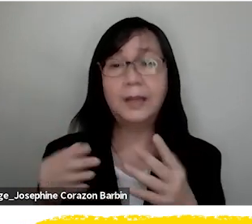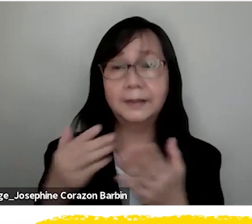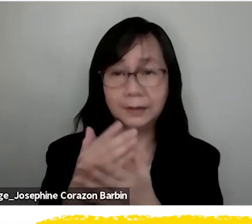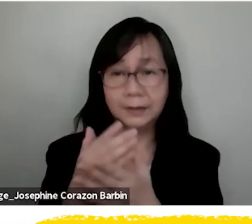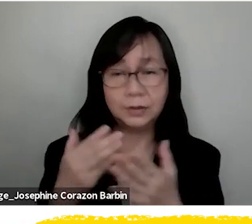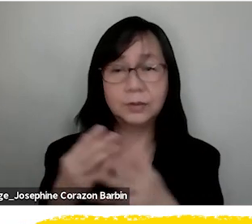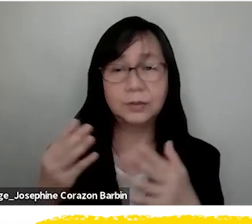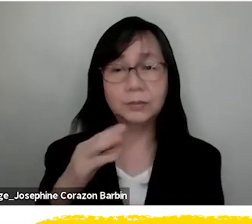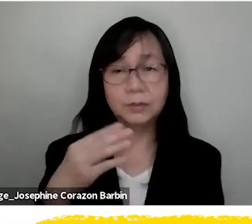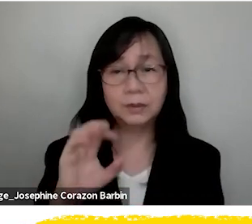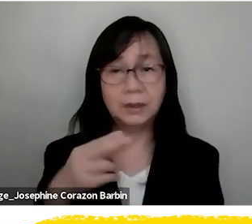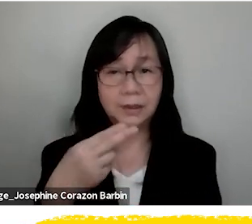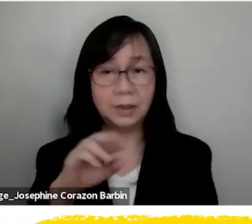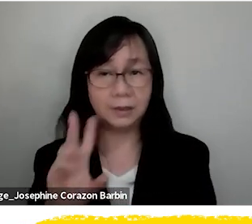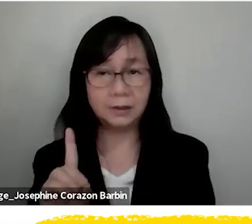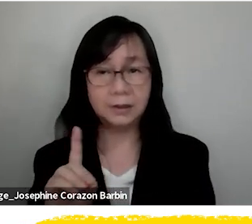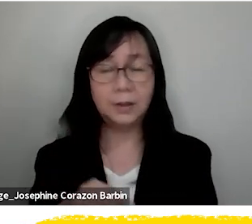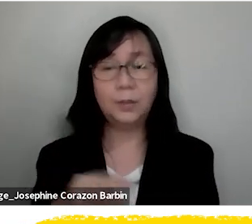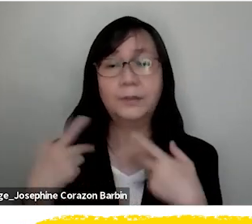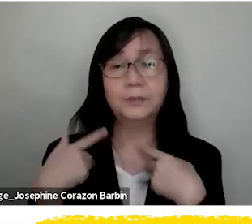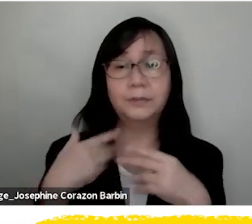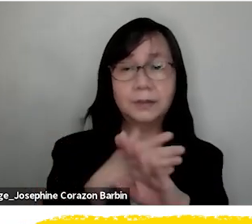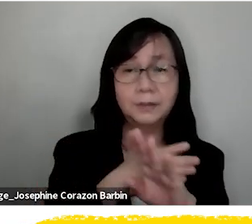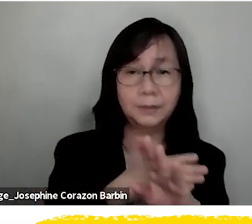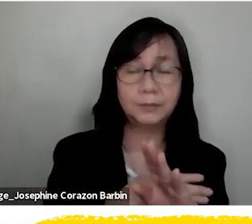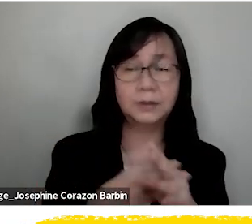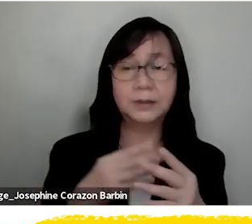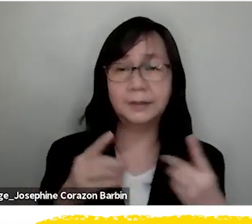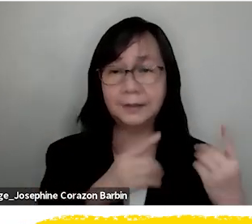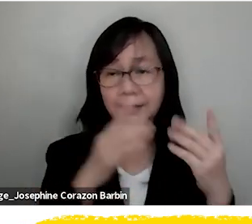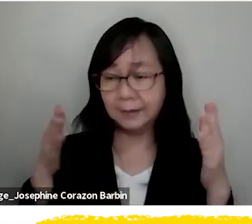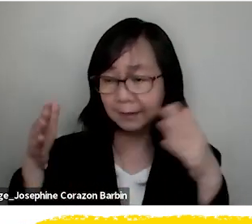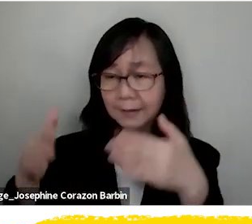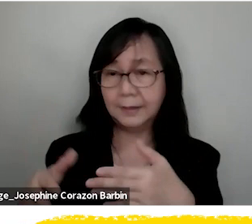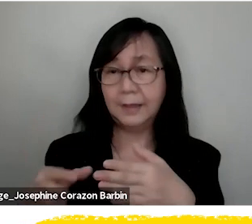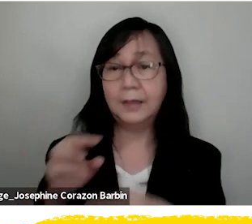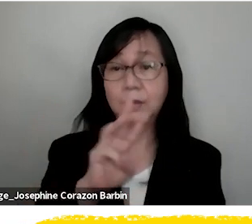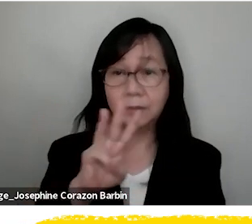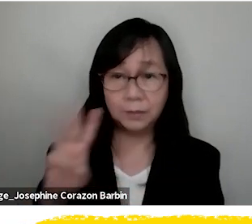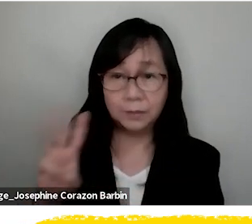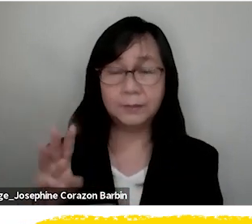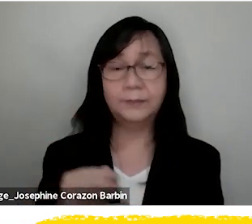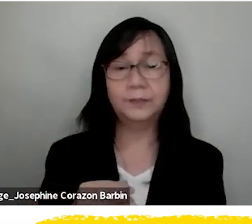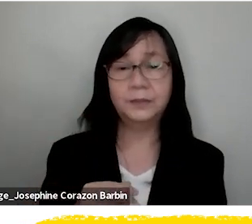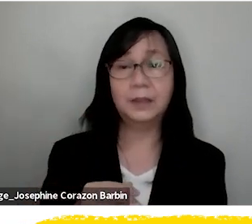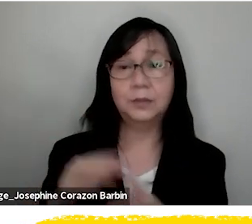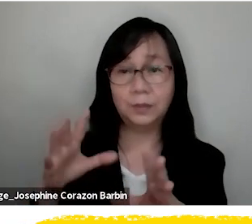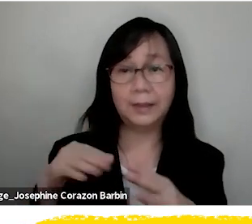rights defenders. We have developed a dedicated website that you can access from this